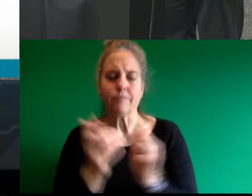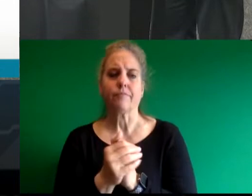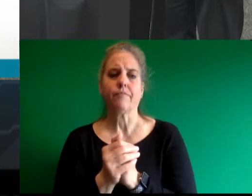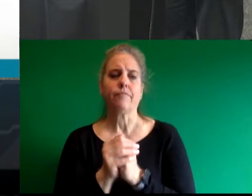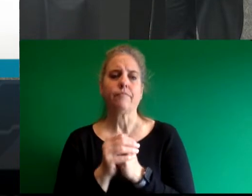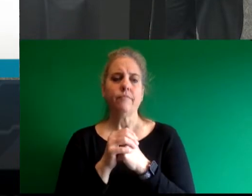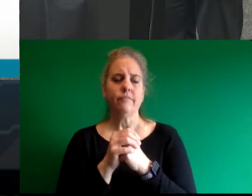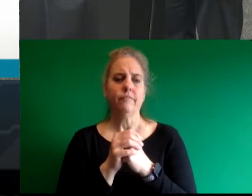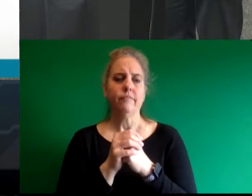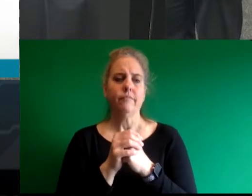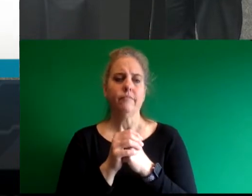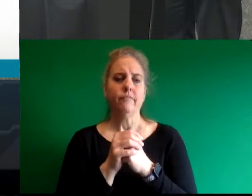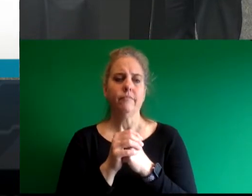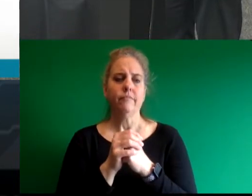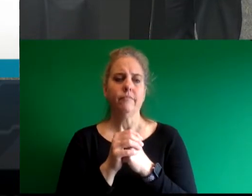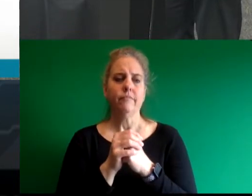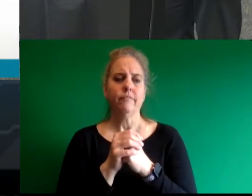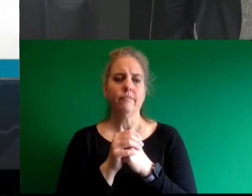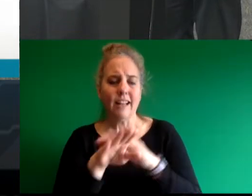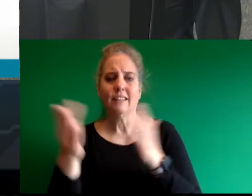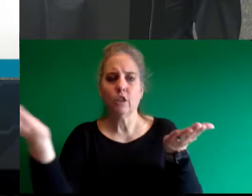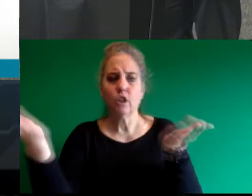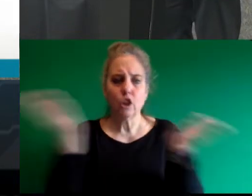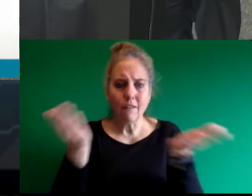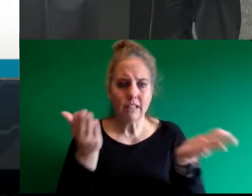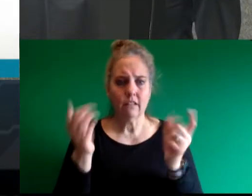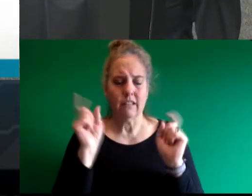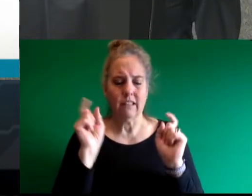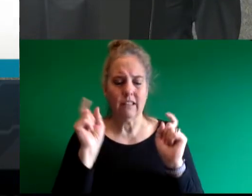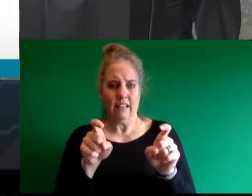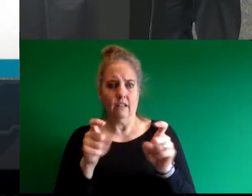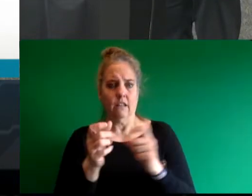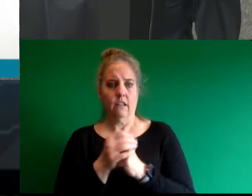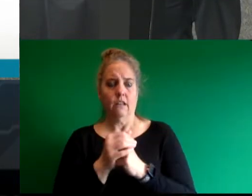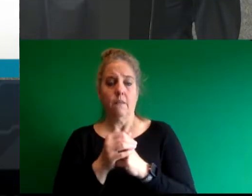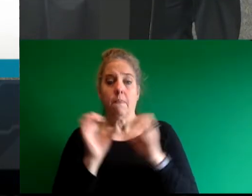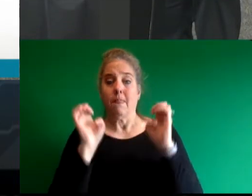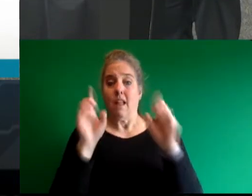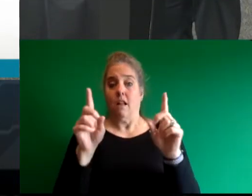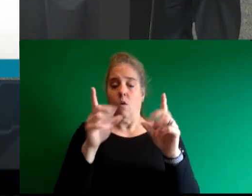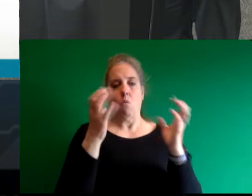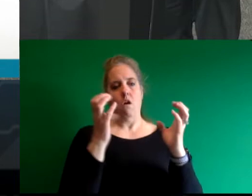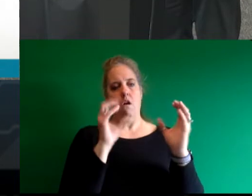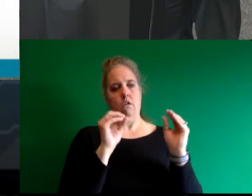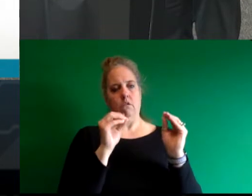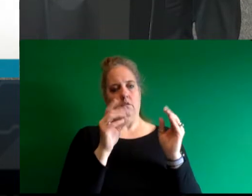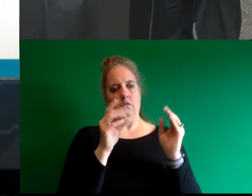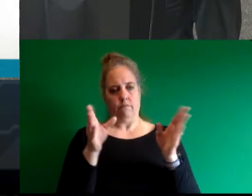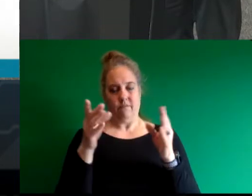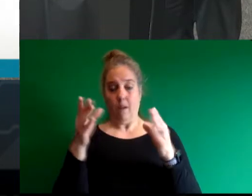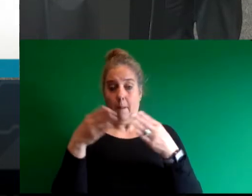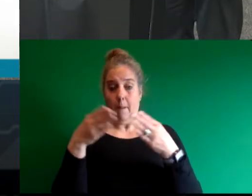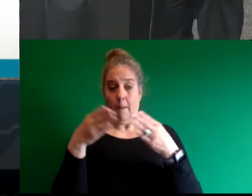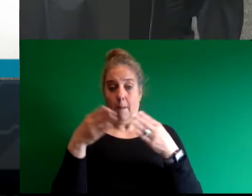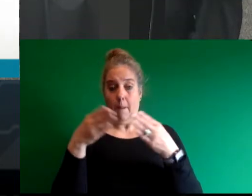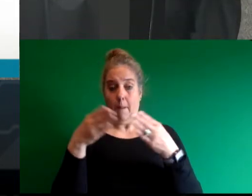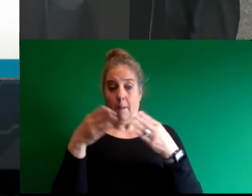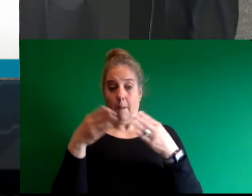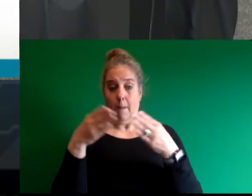I think as we educate our community, I think public health will play a very important role in that role of education. And